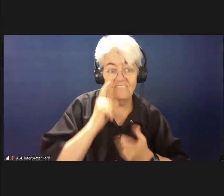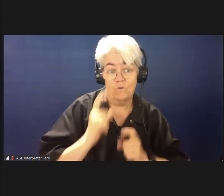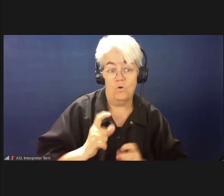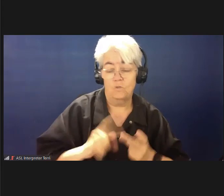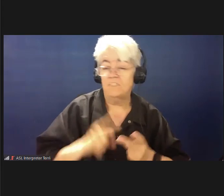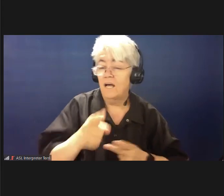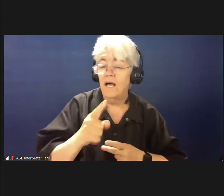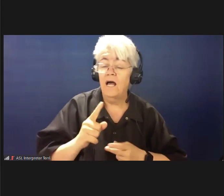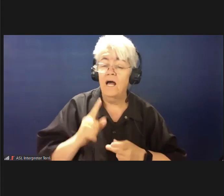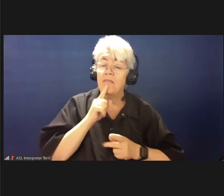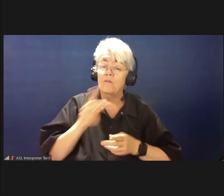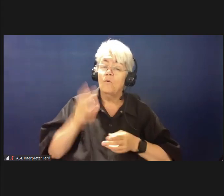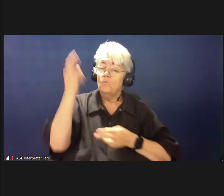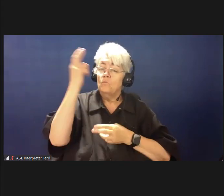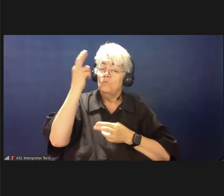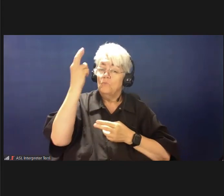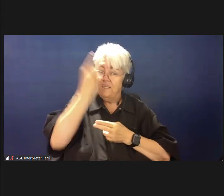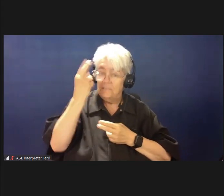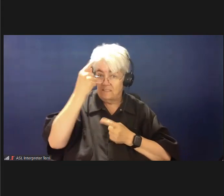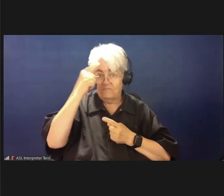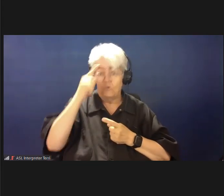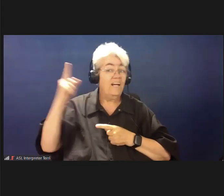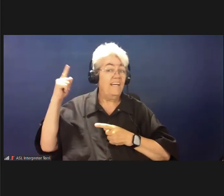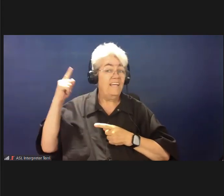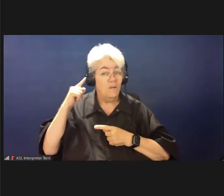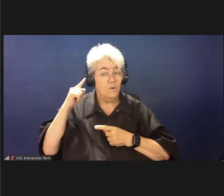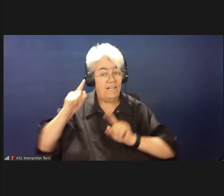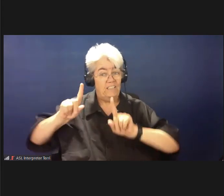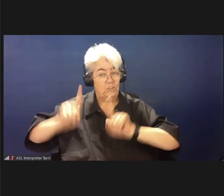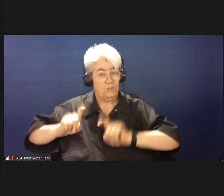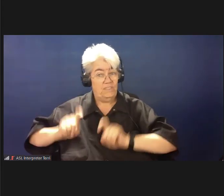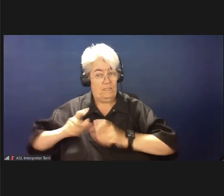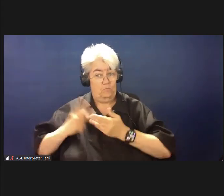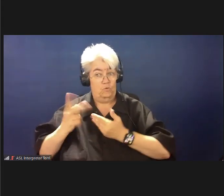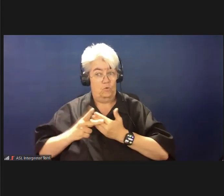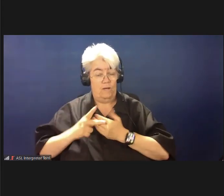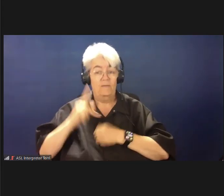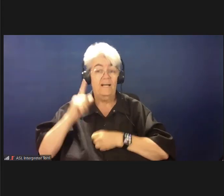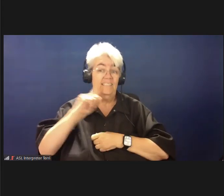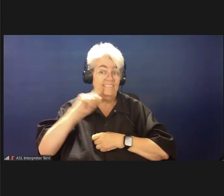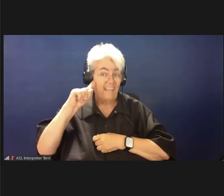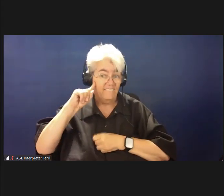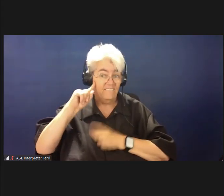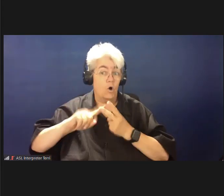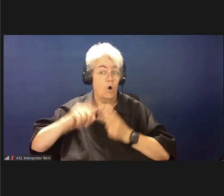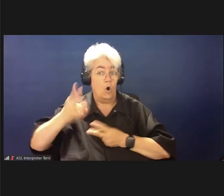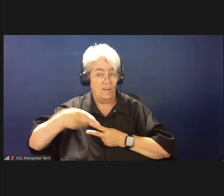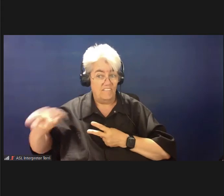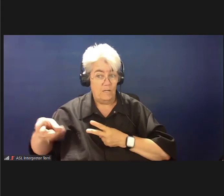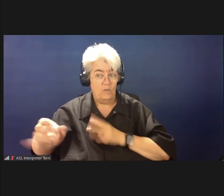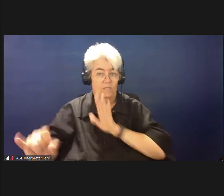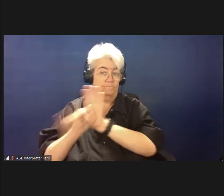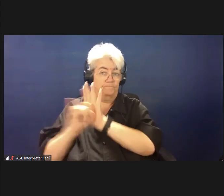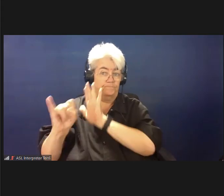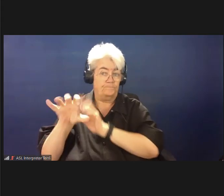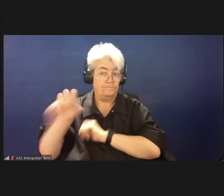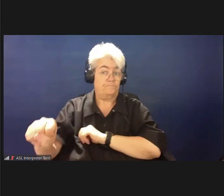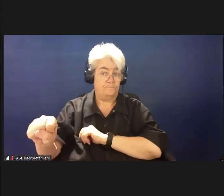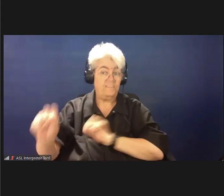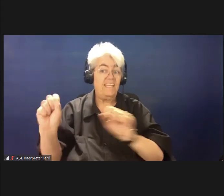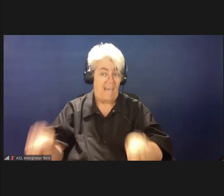hearing screening program is that we can identify children who are deaf or hard of hearing who have not been identified